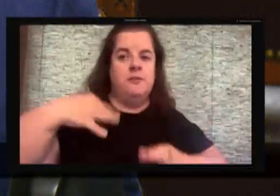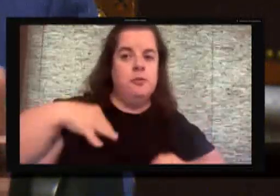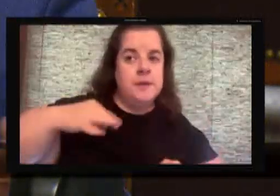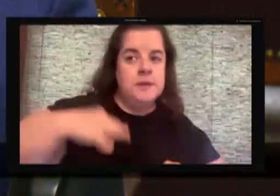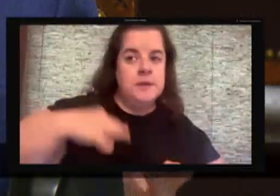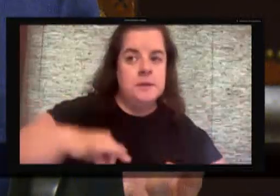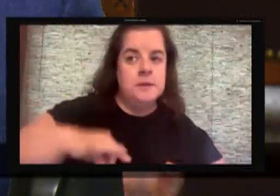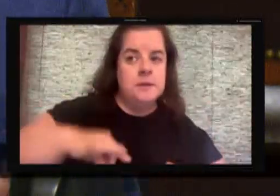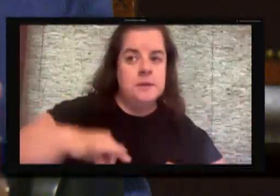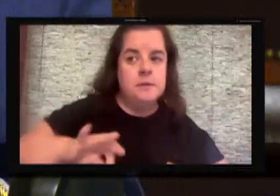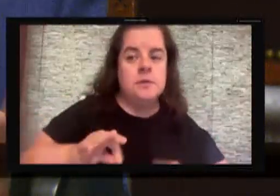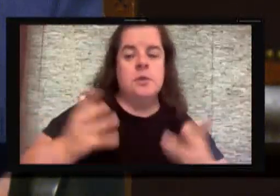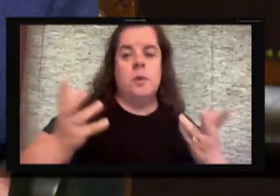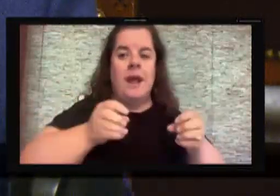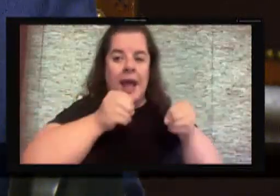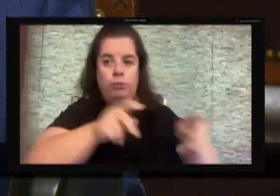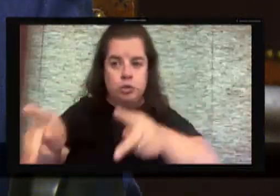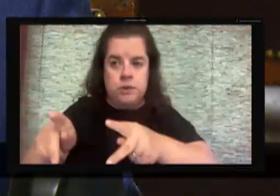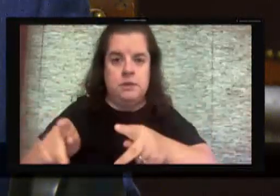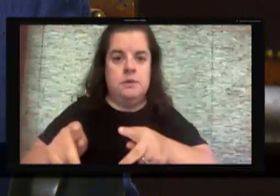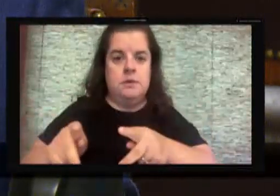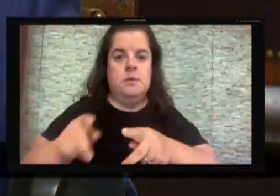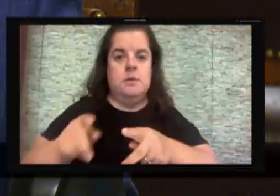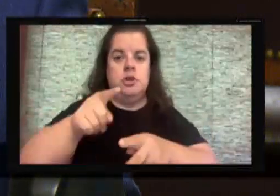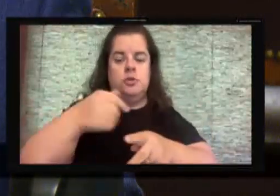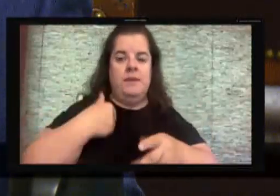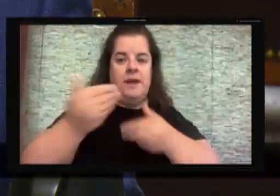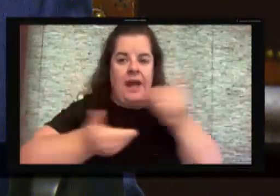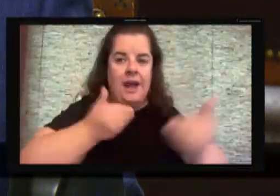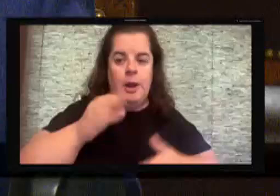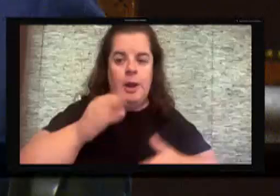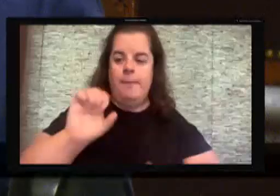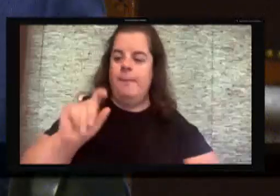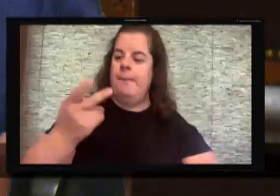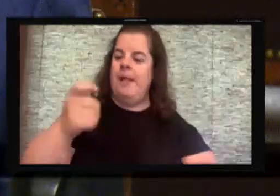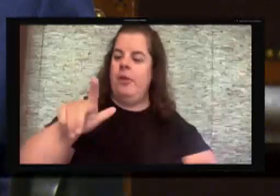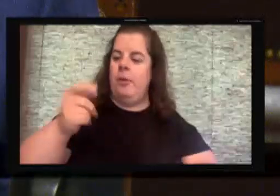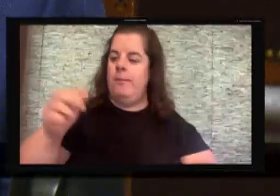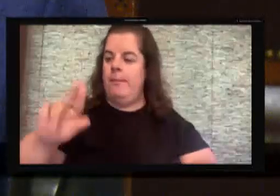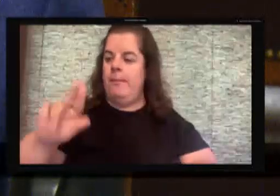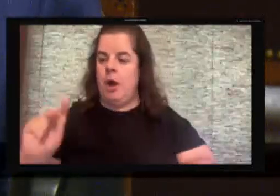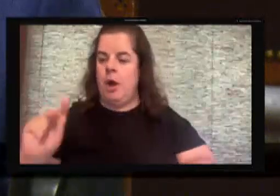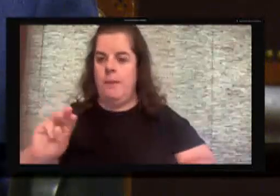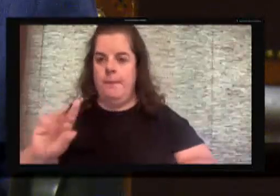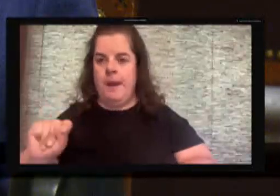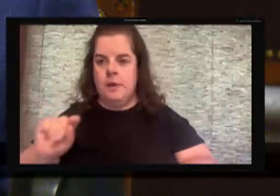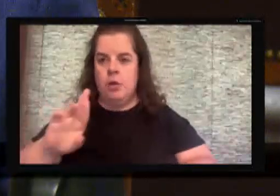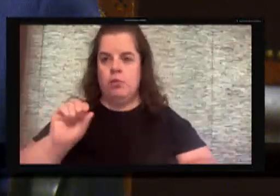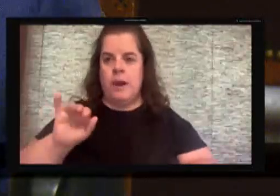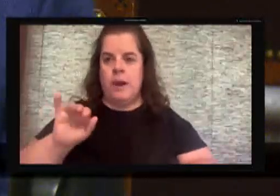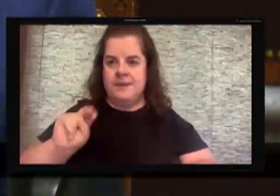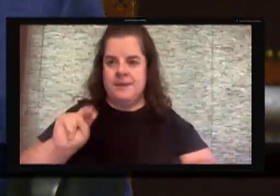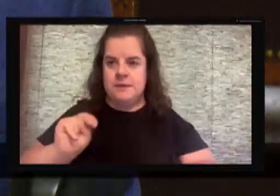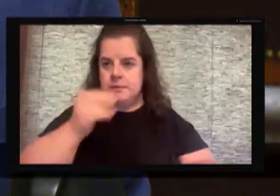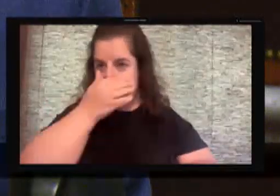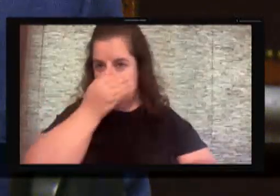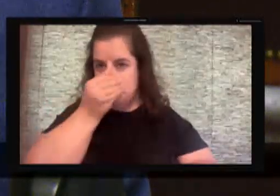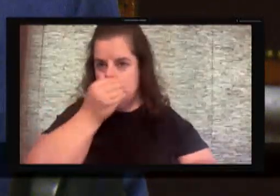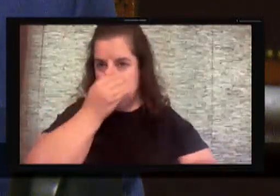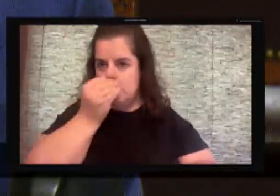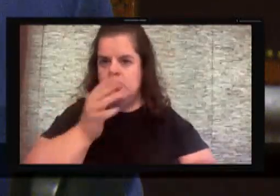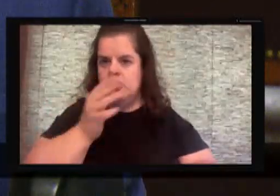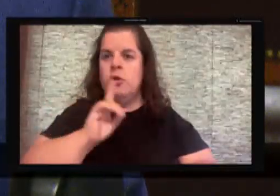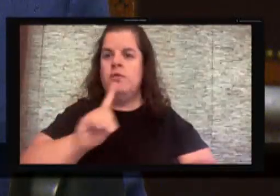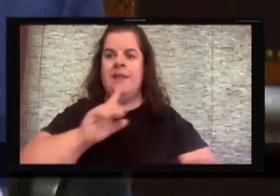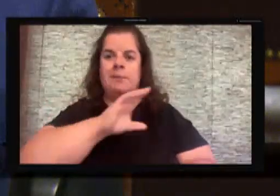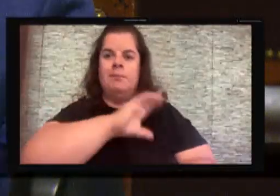know, when you're getting hired by Bethel Park or Mount Lebanon or Robinson Township, you're basically a patrol officer. Where in the city of Pittsburgh, you